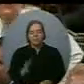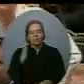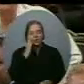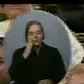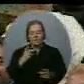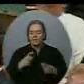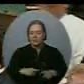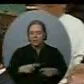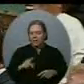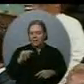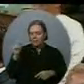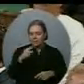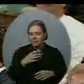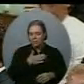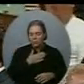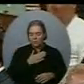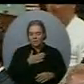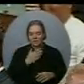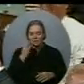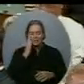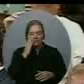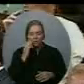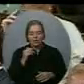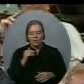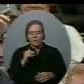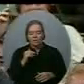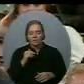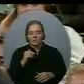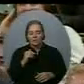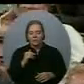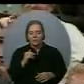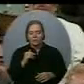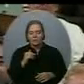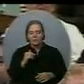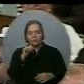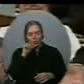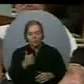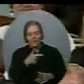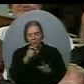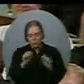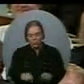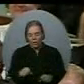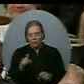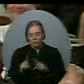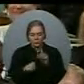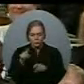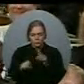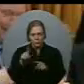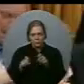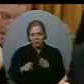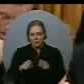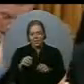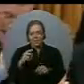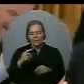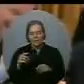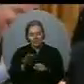at 3:30 he'll finally be able to ask the President of the Treasury Board a lot of questions. I look forward as well to being there to support the government in any way